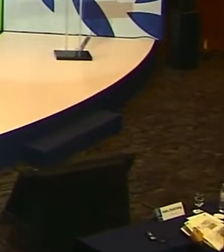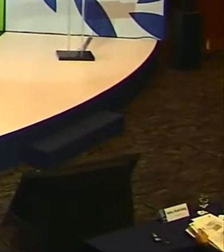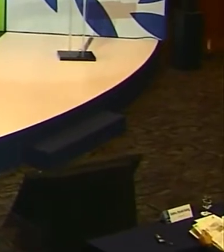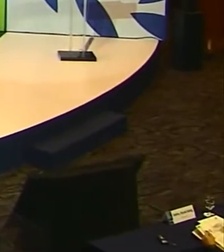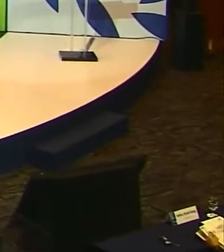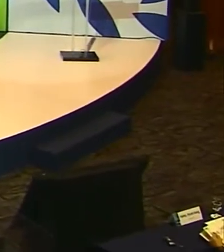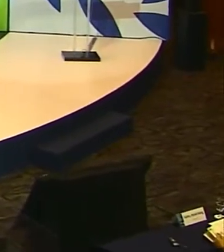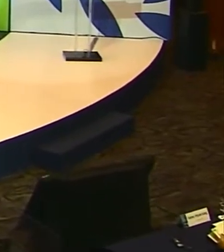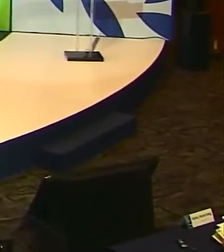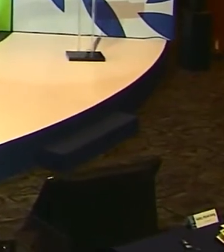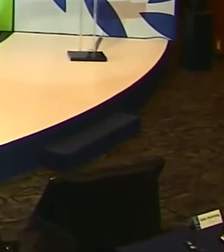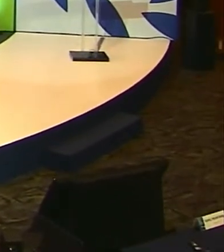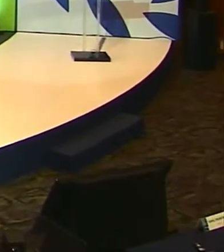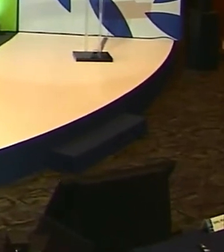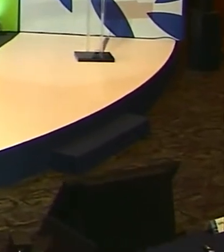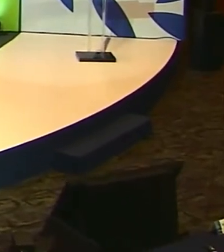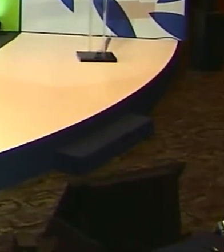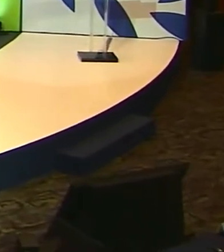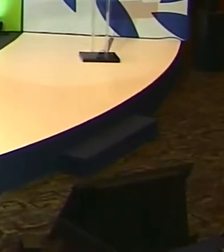the Joyce